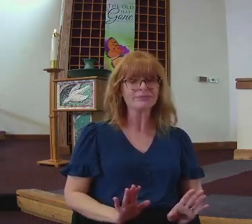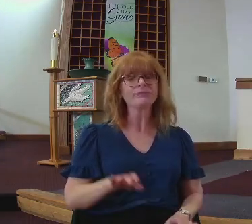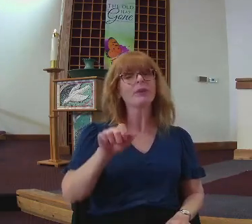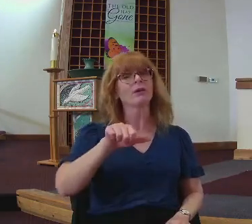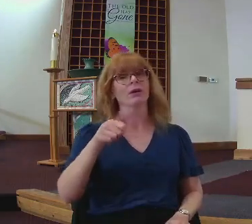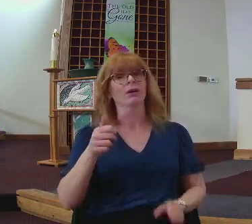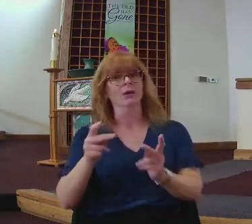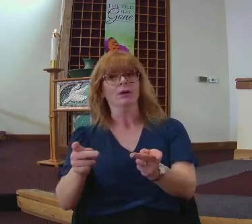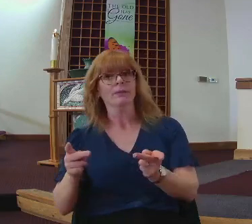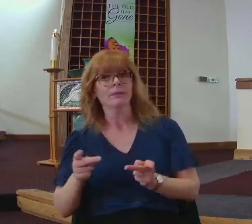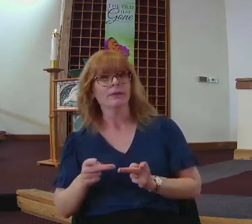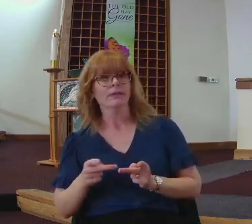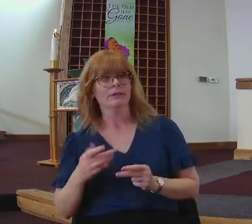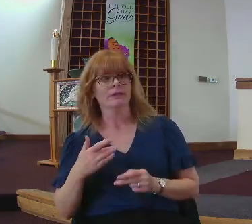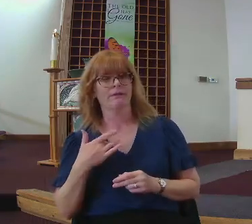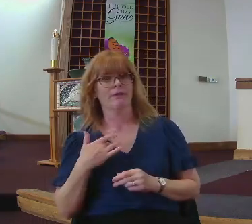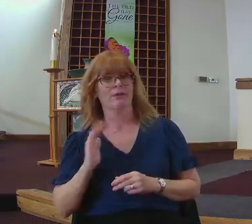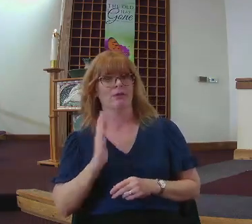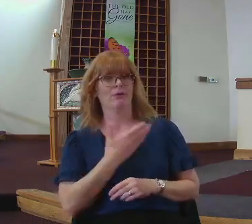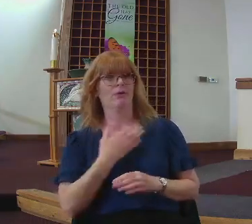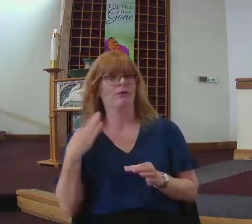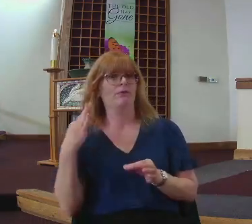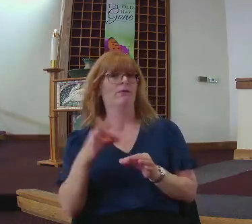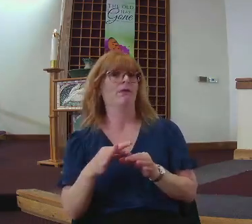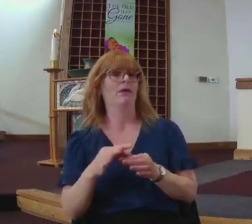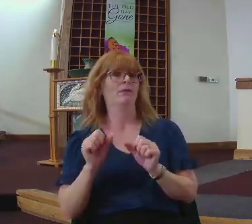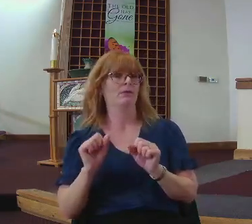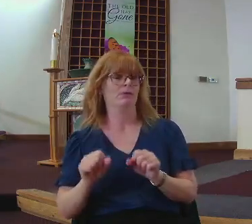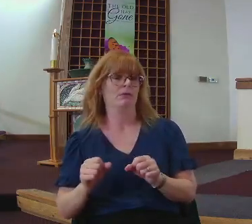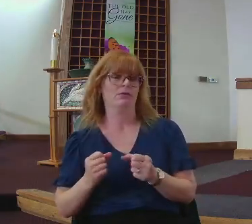Another place where I think our faith can really come in